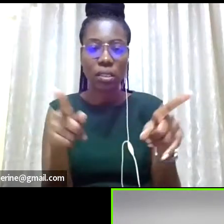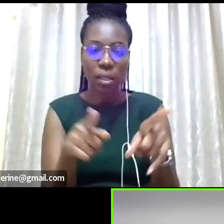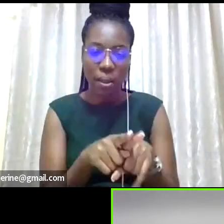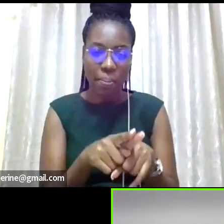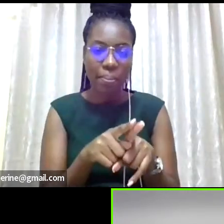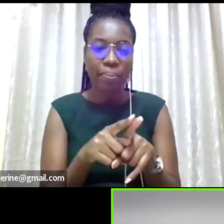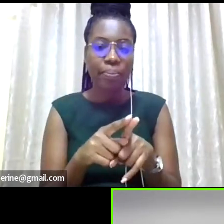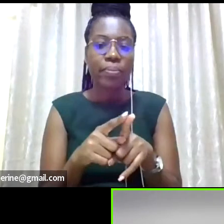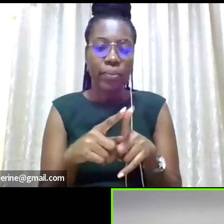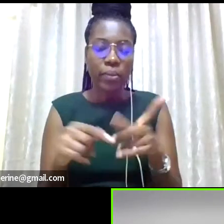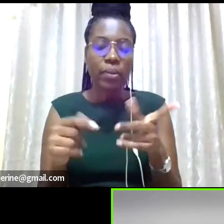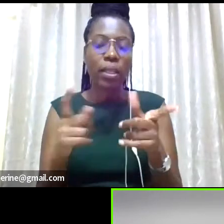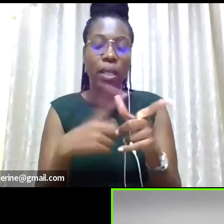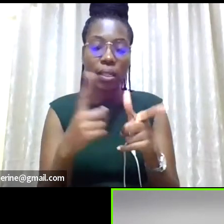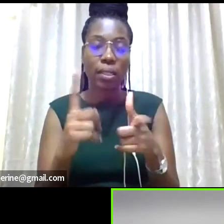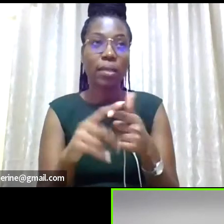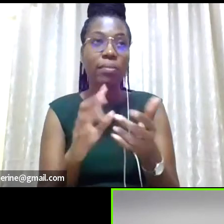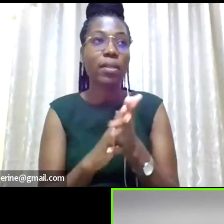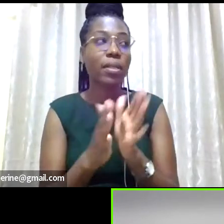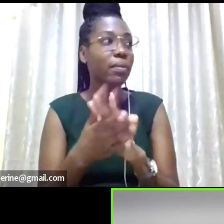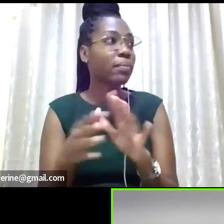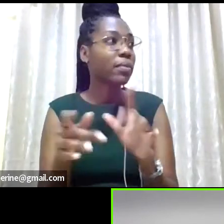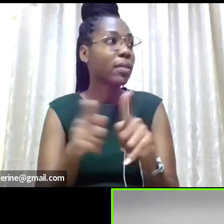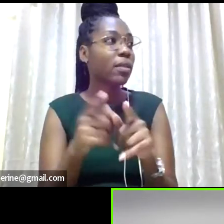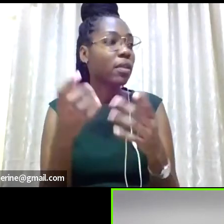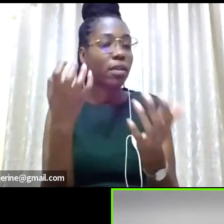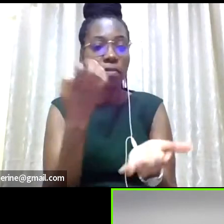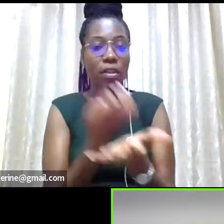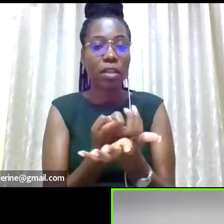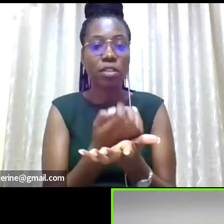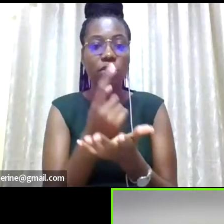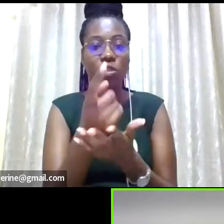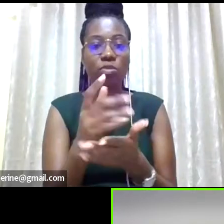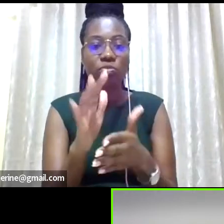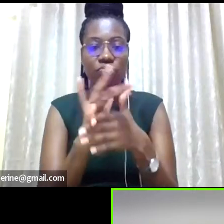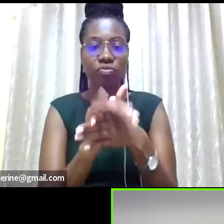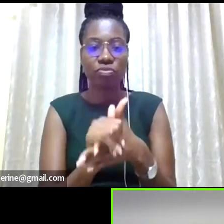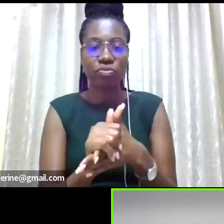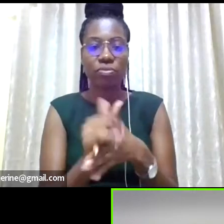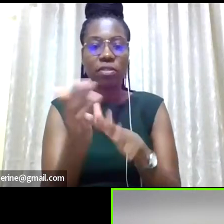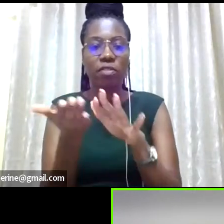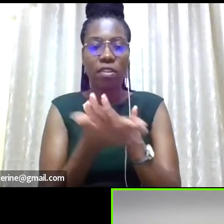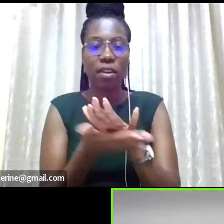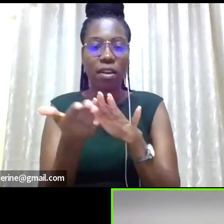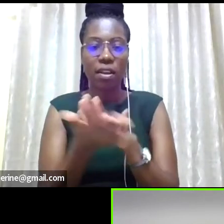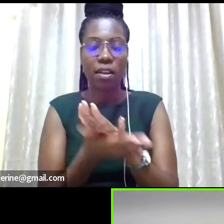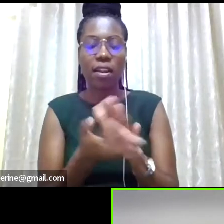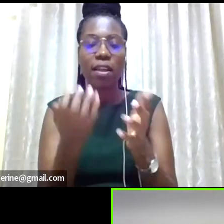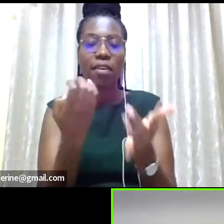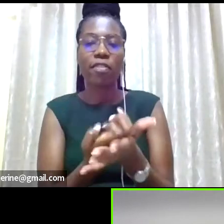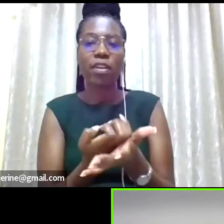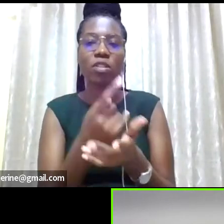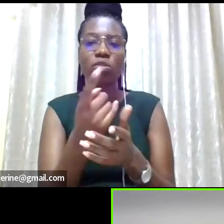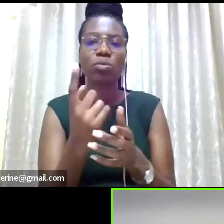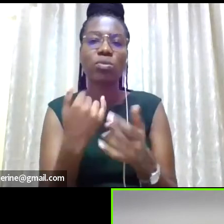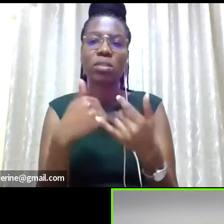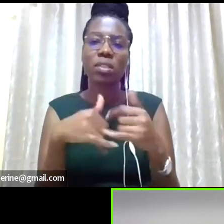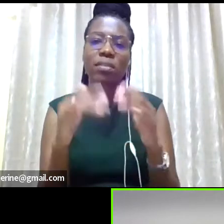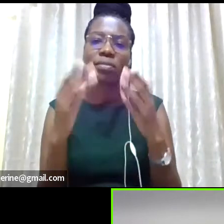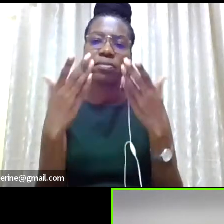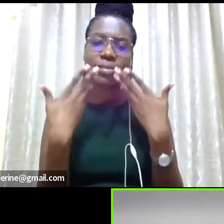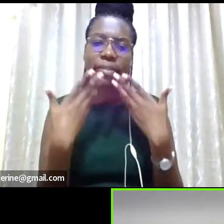as evidence, and this you need to attach to that file, as evidence that you did everything in your power to actually get this